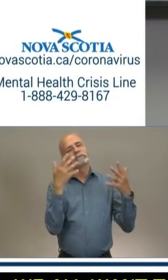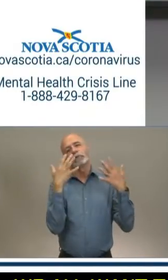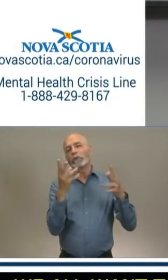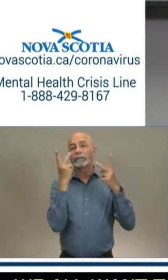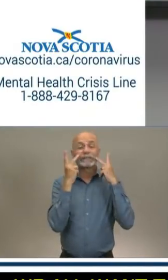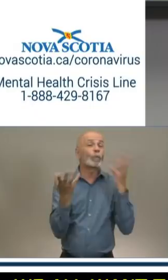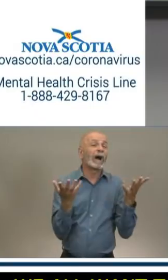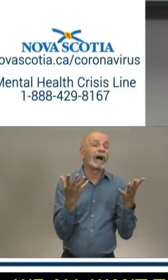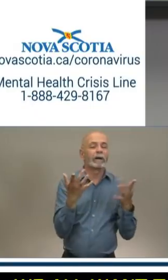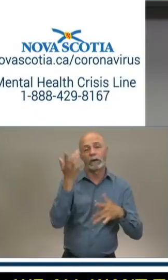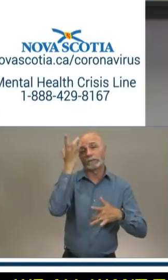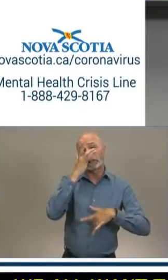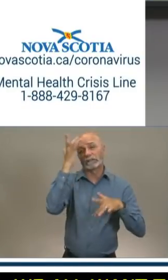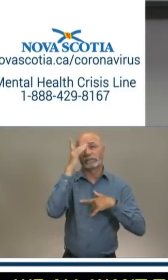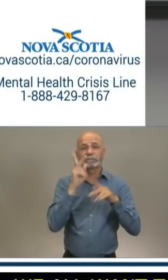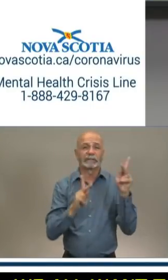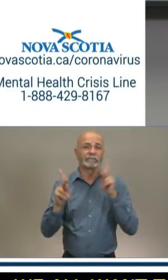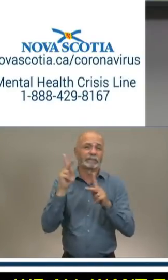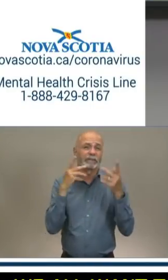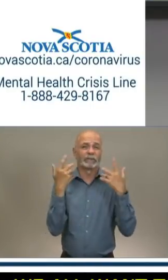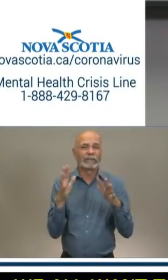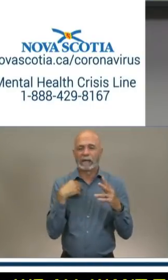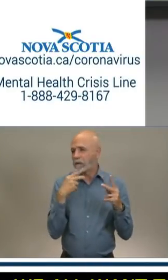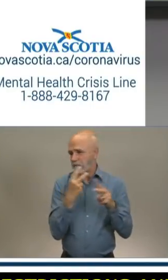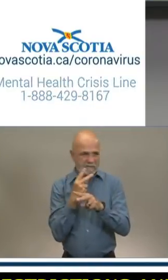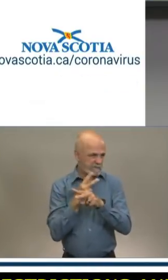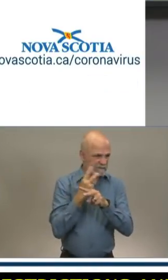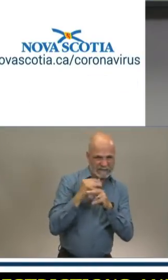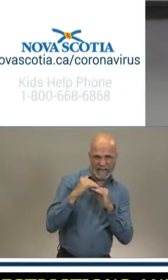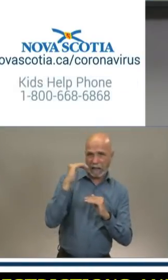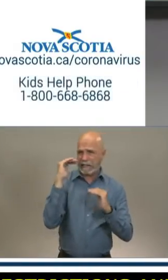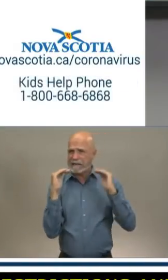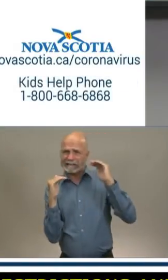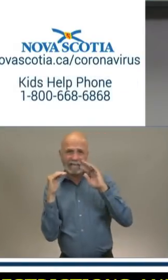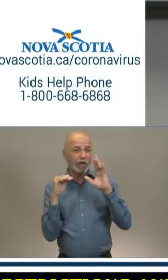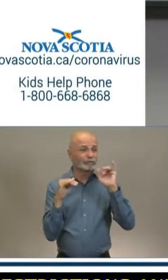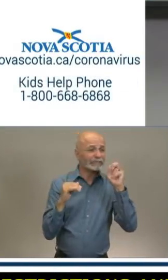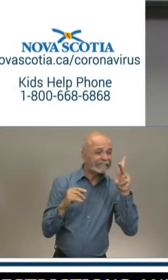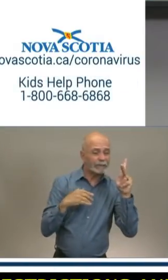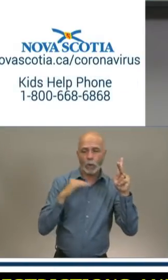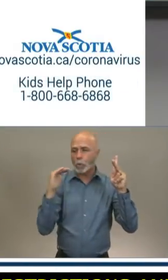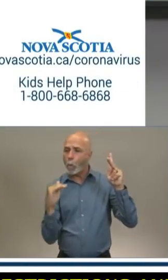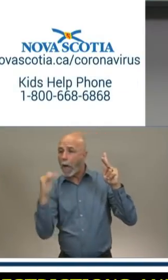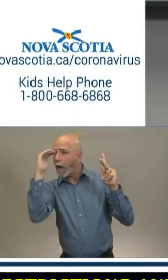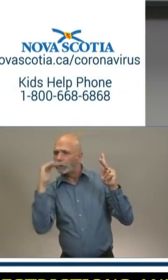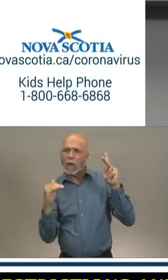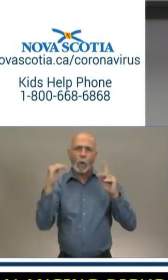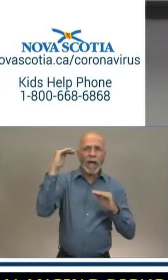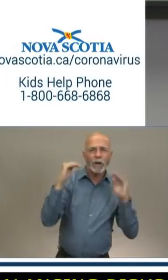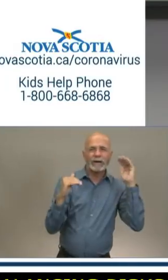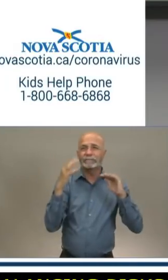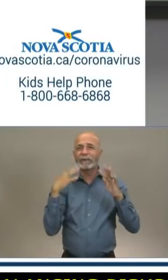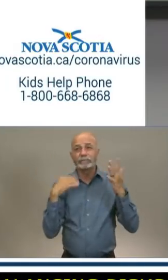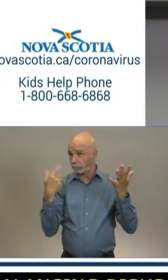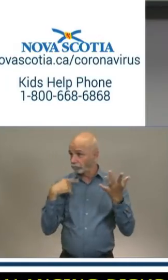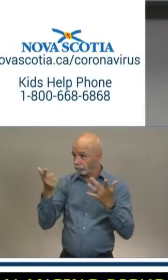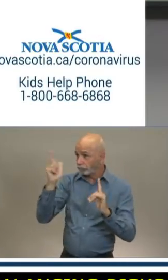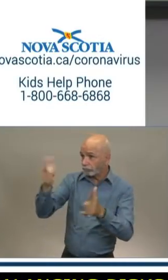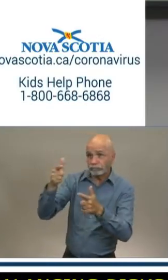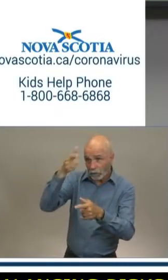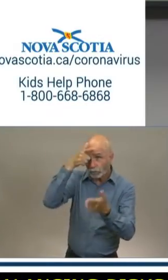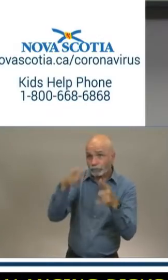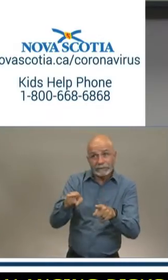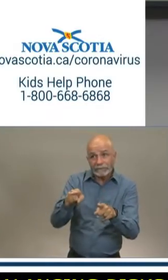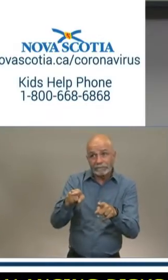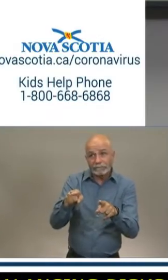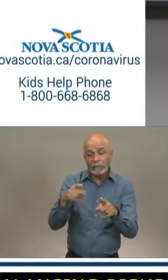health decisions are about balancing risks. Whether you support our decisions or not, I ask you to consider how much risk you're